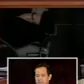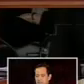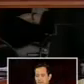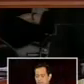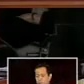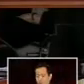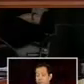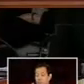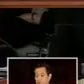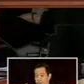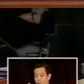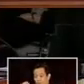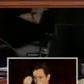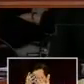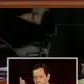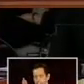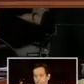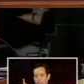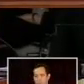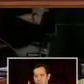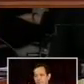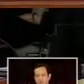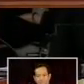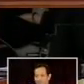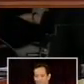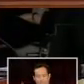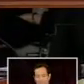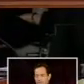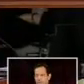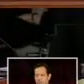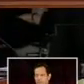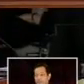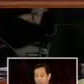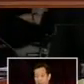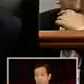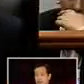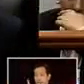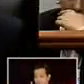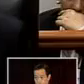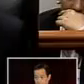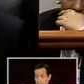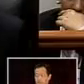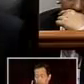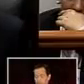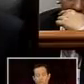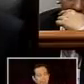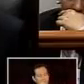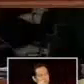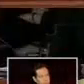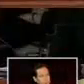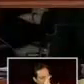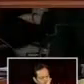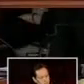information, medyo aalma yung mga depositors, even if it is allowed by law. Tama po ba yun? Yes, Your Honor. Meaning,